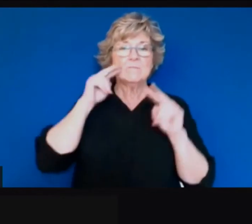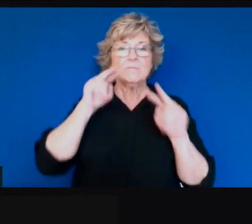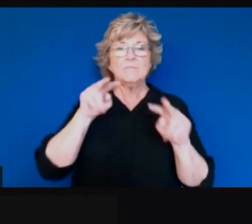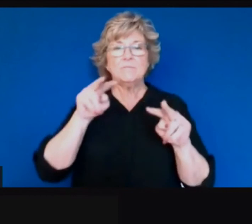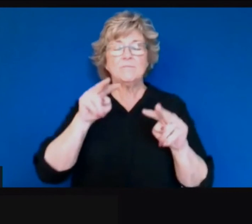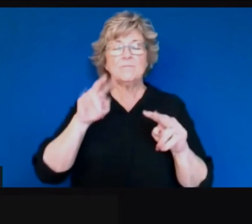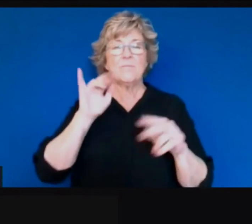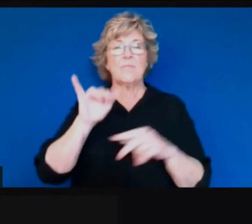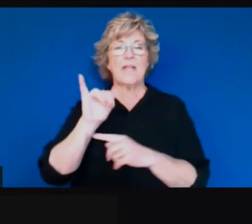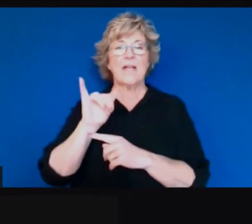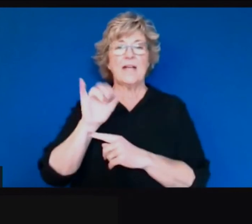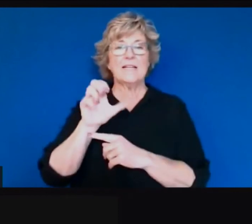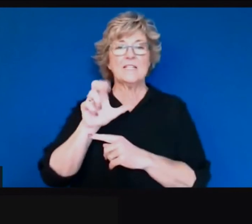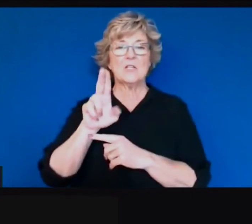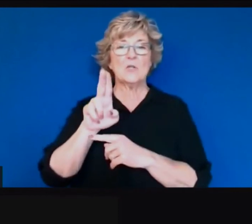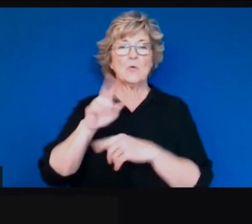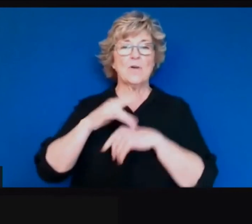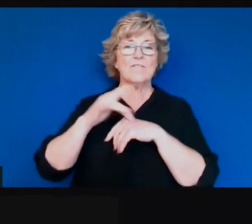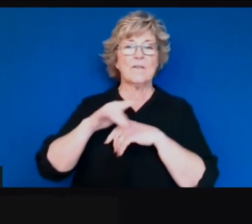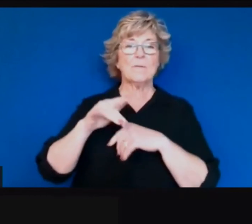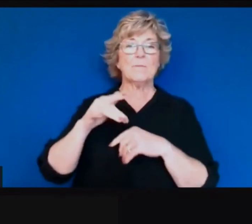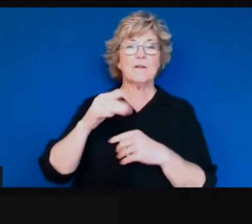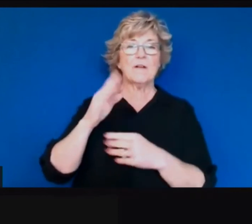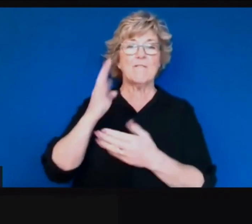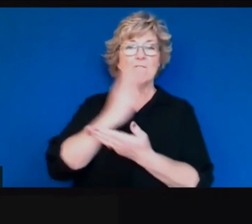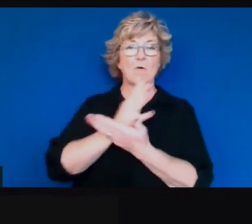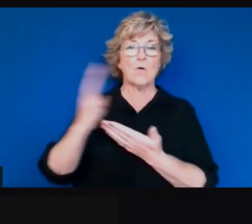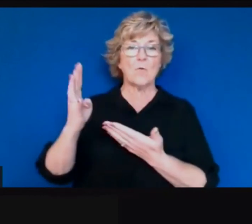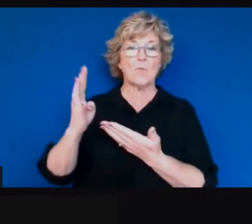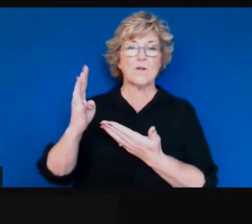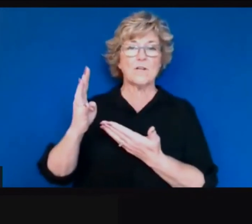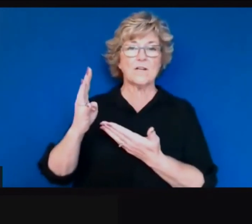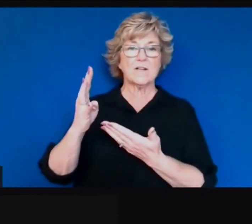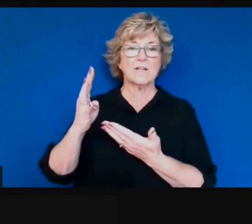capacity projections 4 weeks after